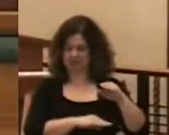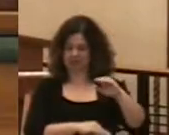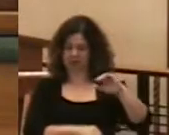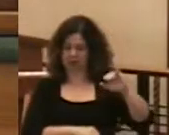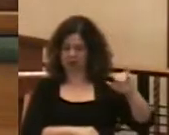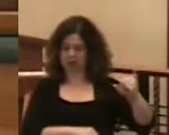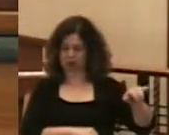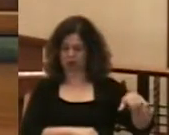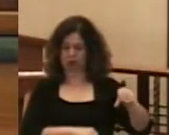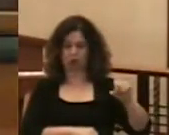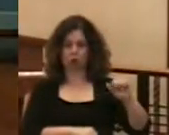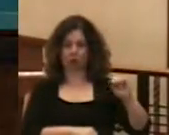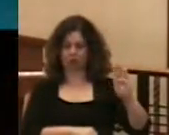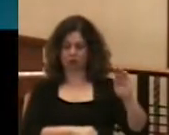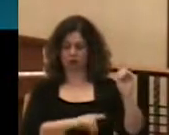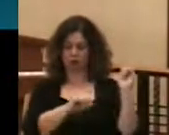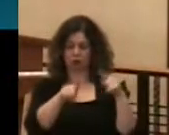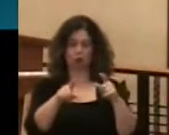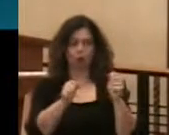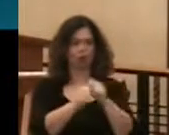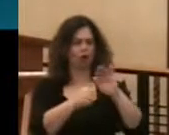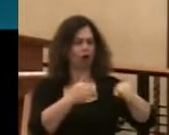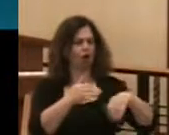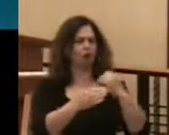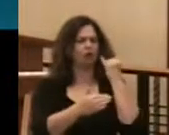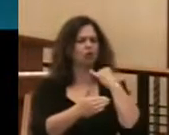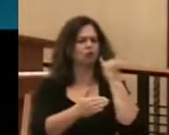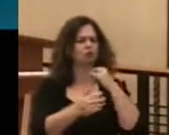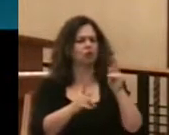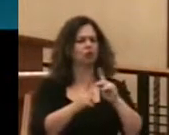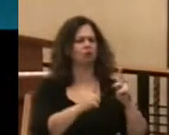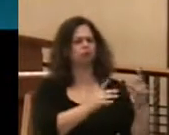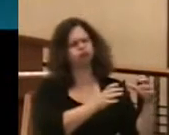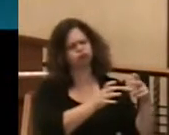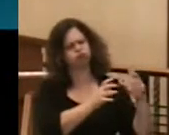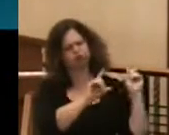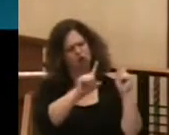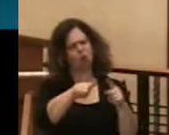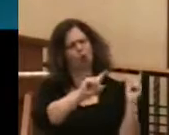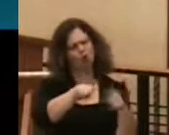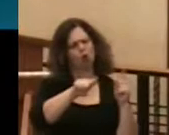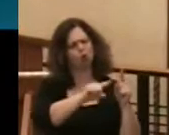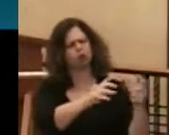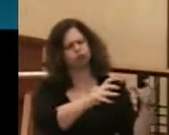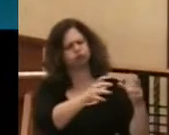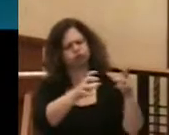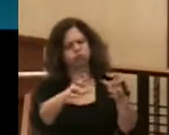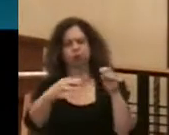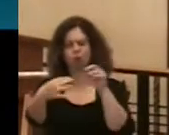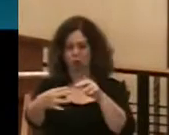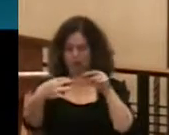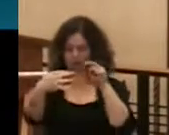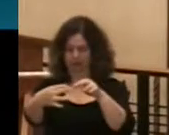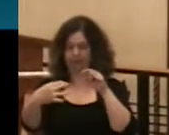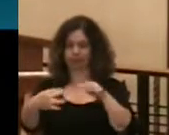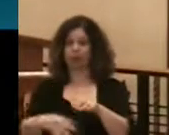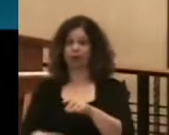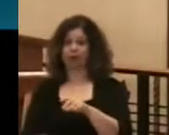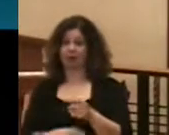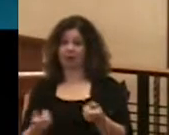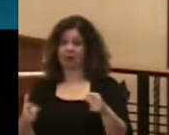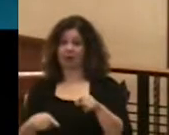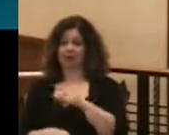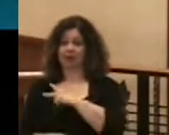Israel with him. They ravaged the Ammonites and besieged Rabbah. But David remained